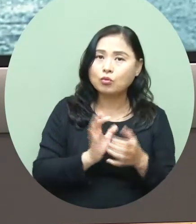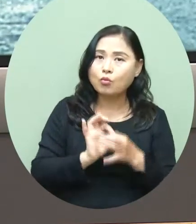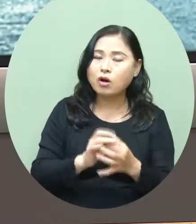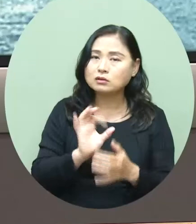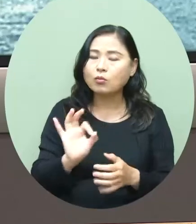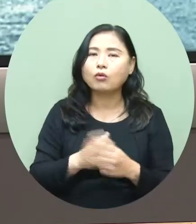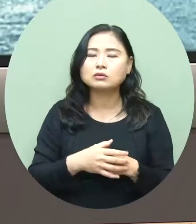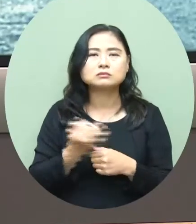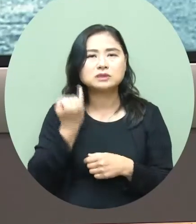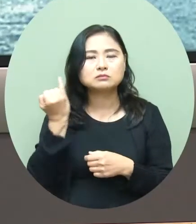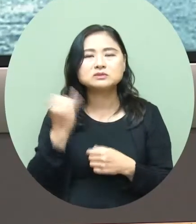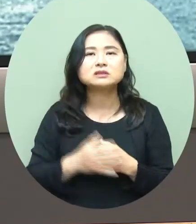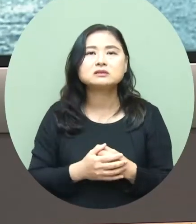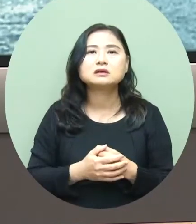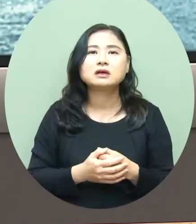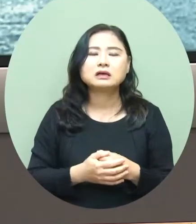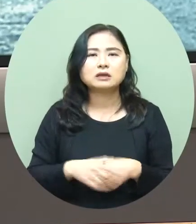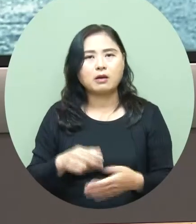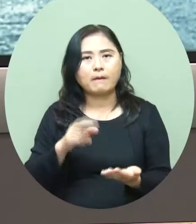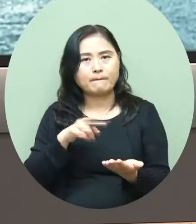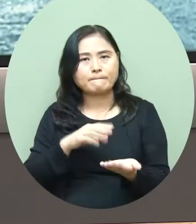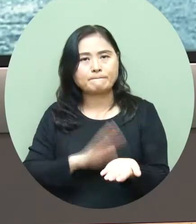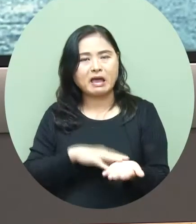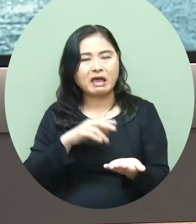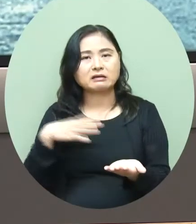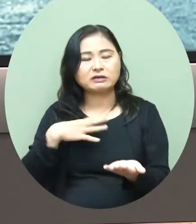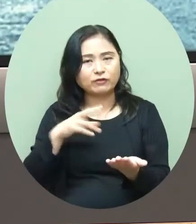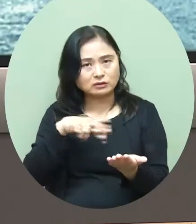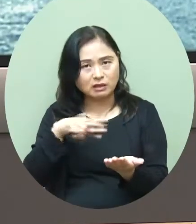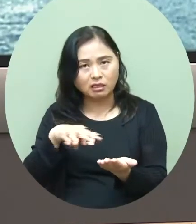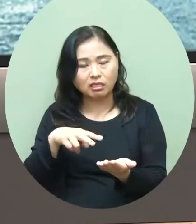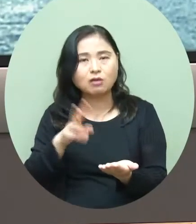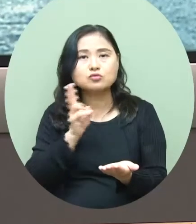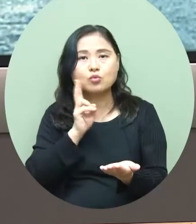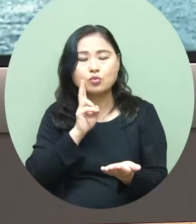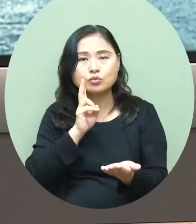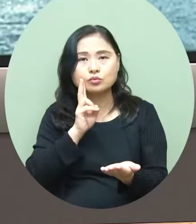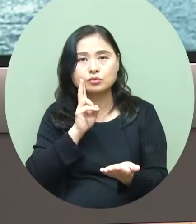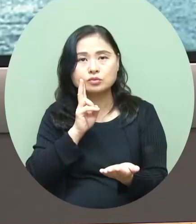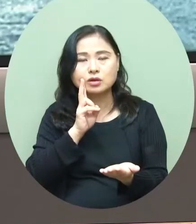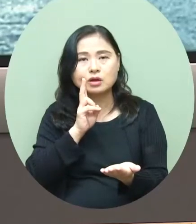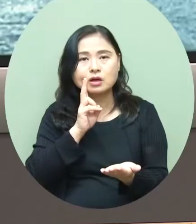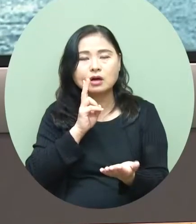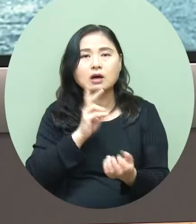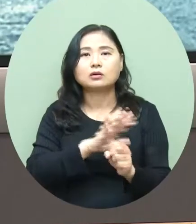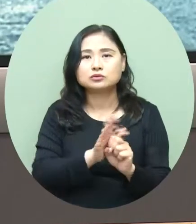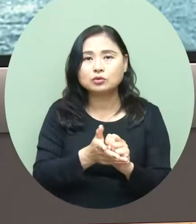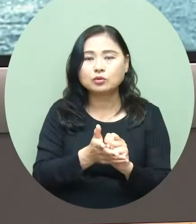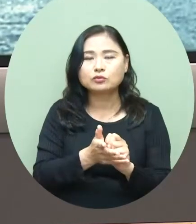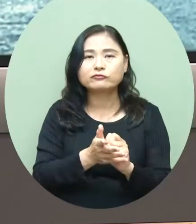We don't know if the experts have determined whether he died of or with COVID. But the preliminary signs show